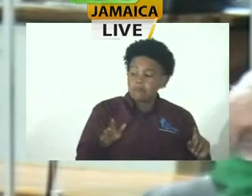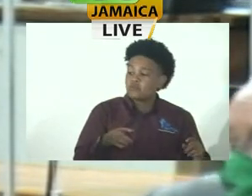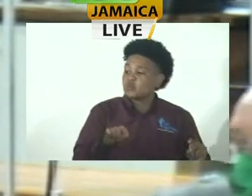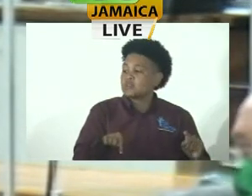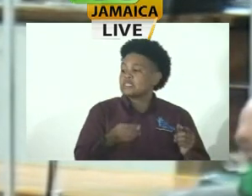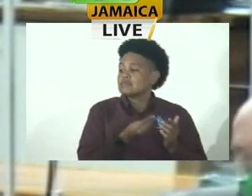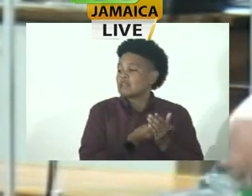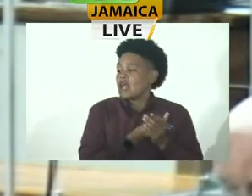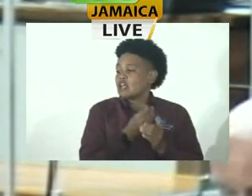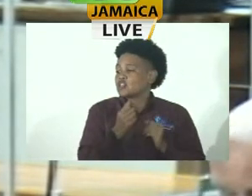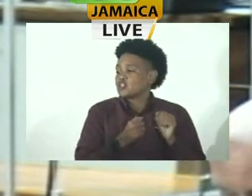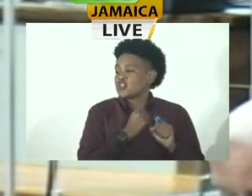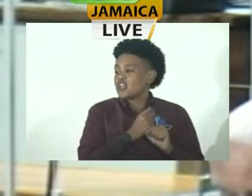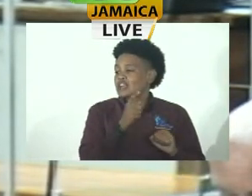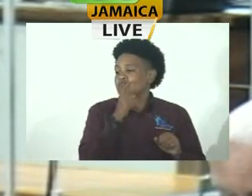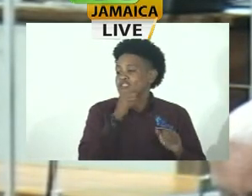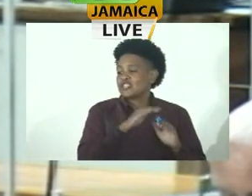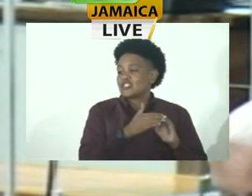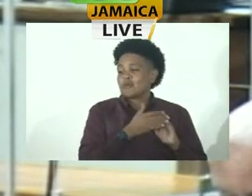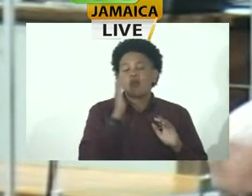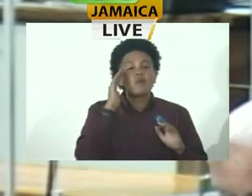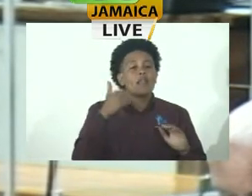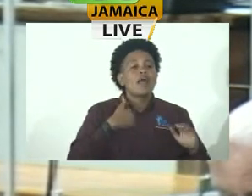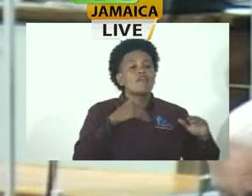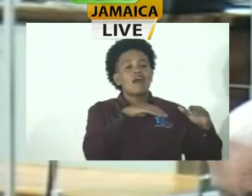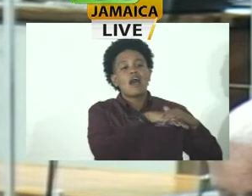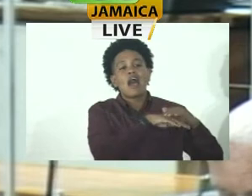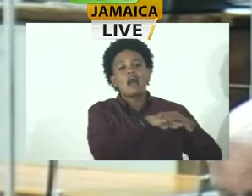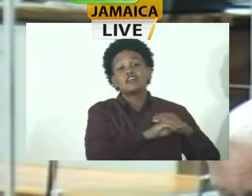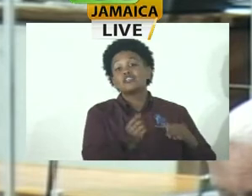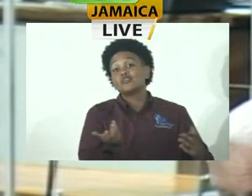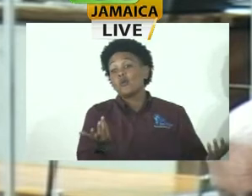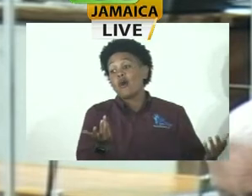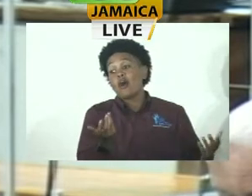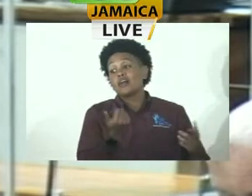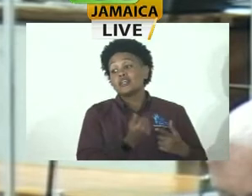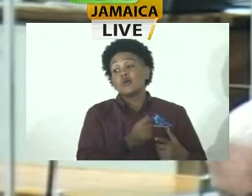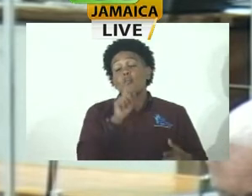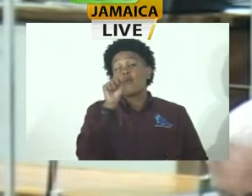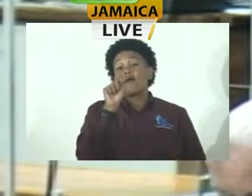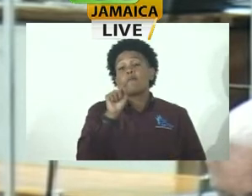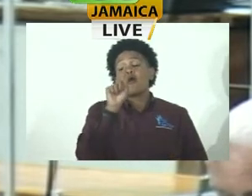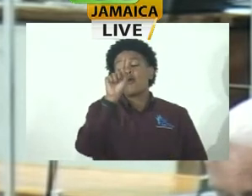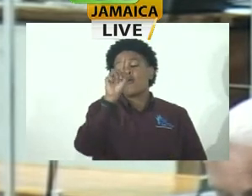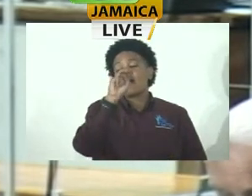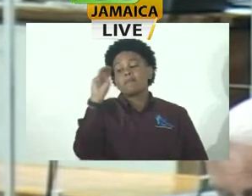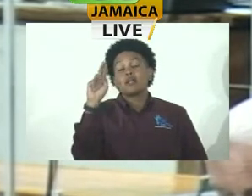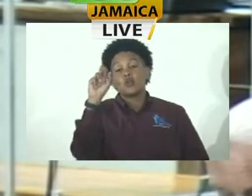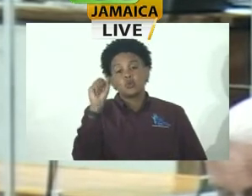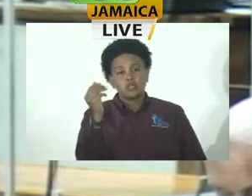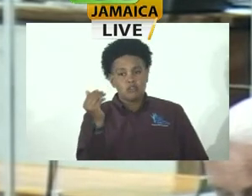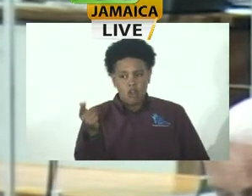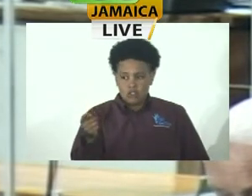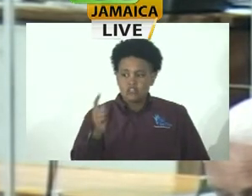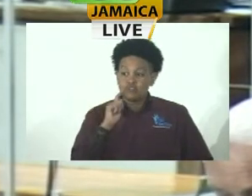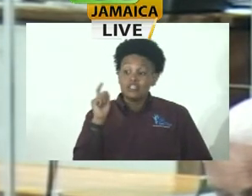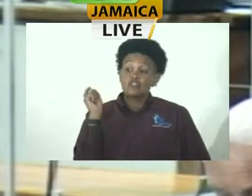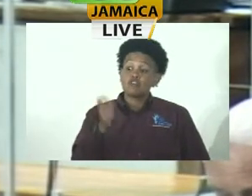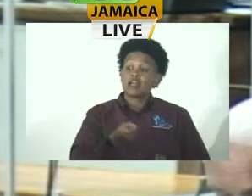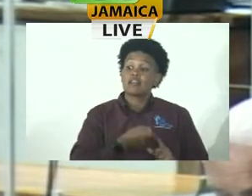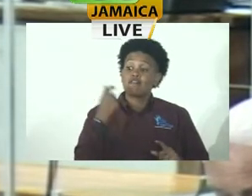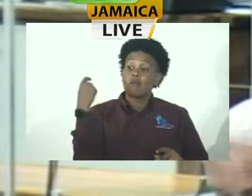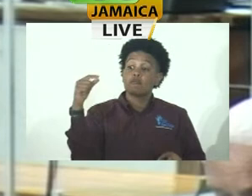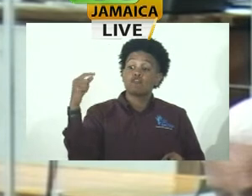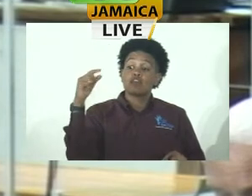financial year jamaica will have access to 1.1 million u.s granted from the green